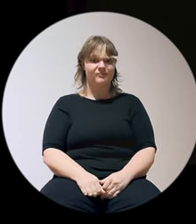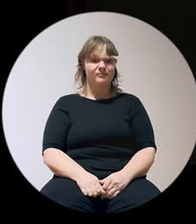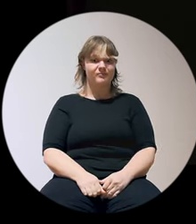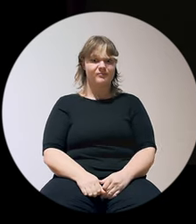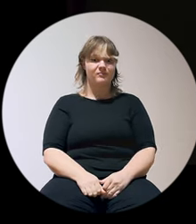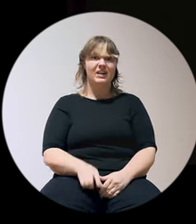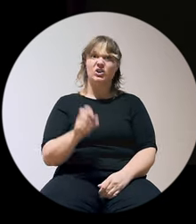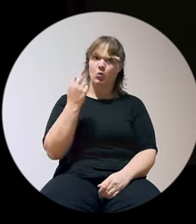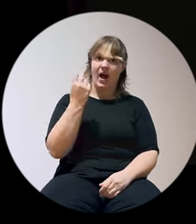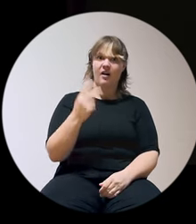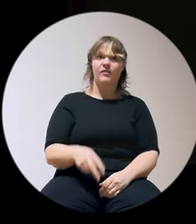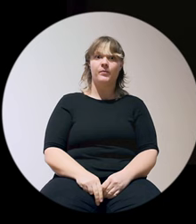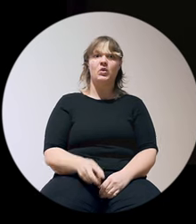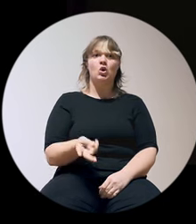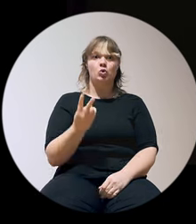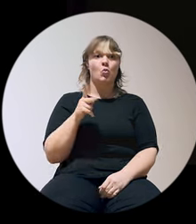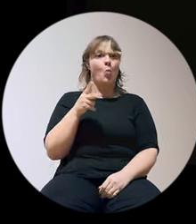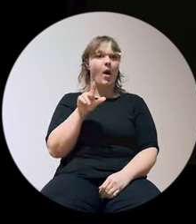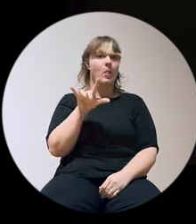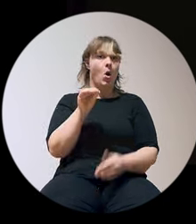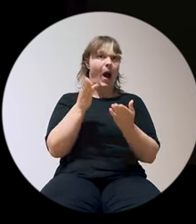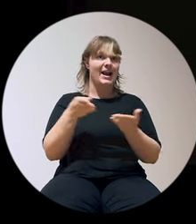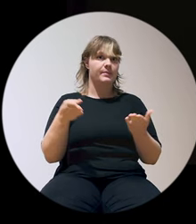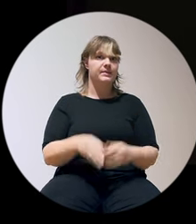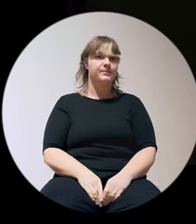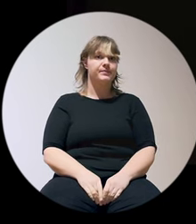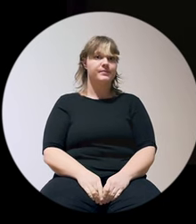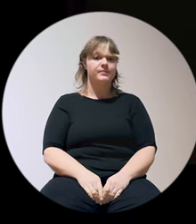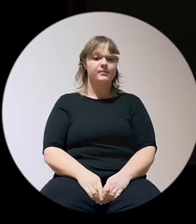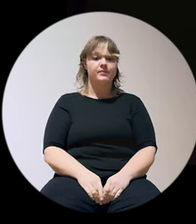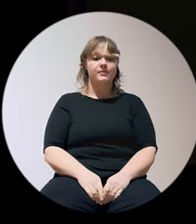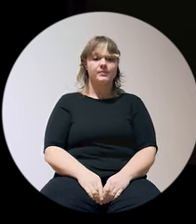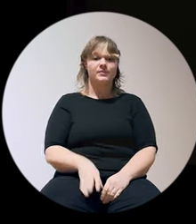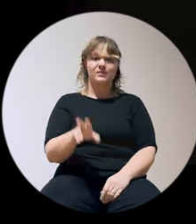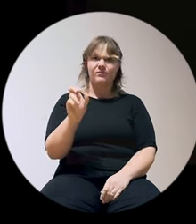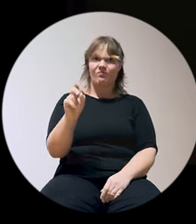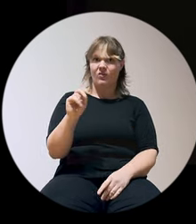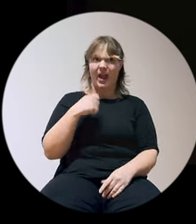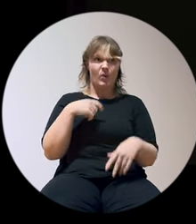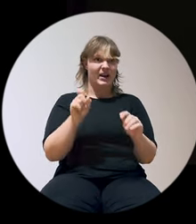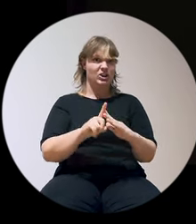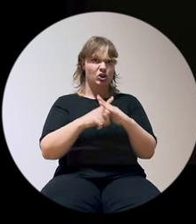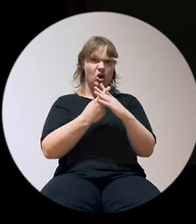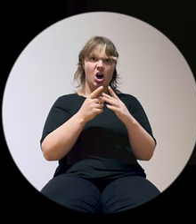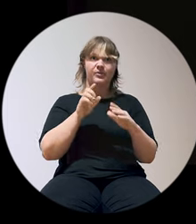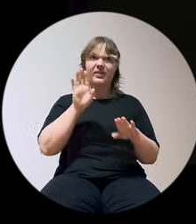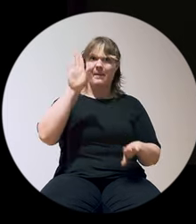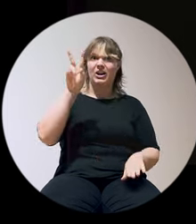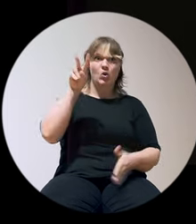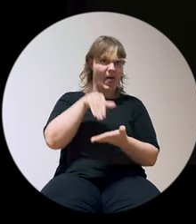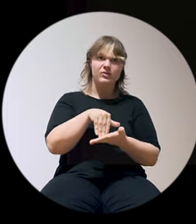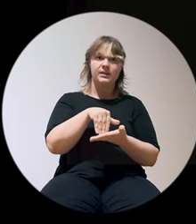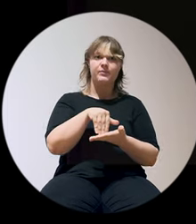Here's 12, two Pueblo items. There they are, and phones are coming in here. We can start this at $2,000